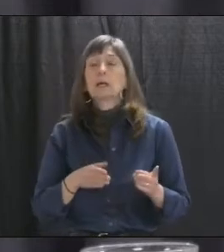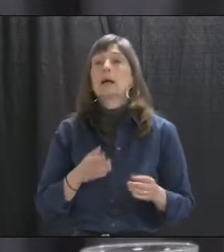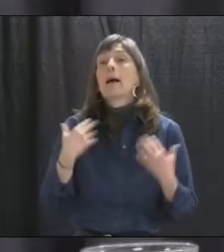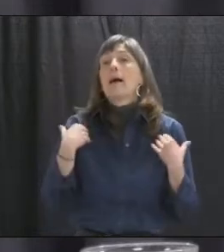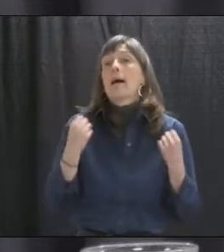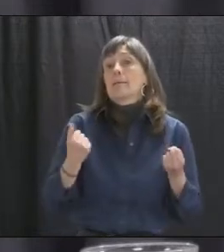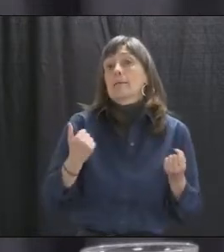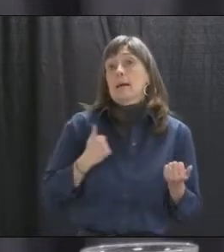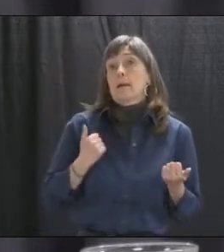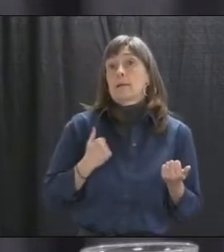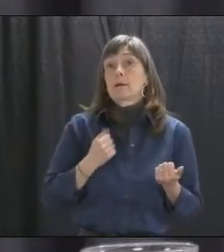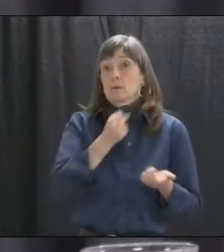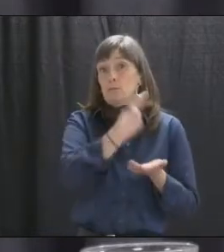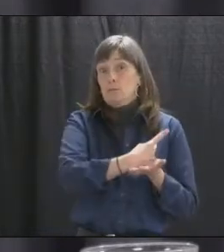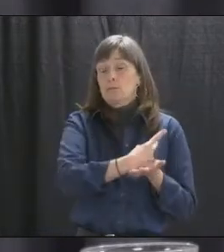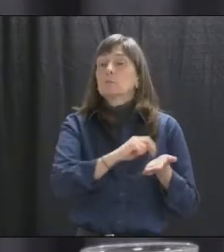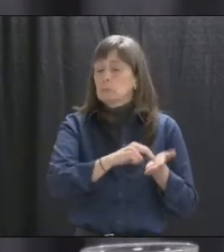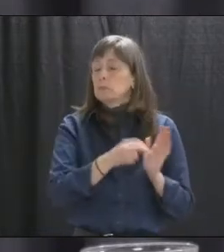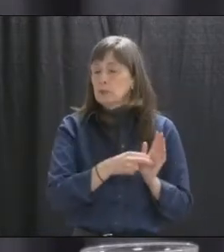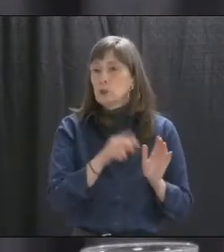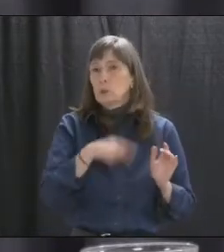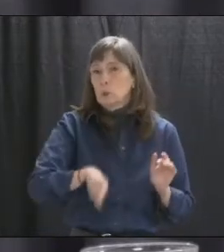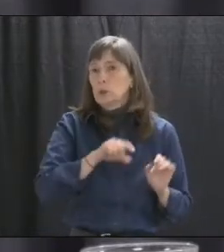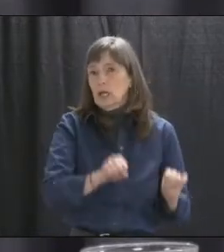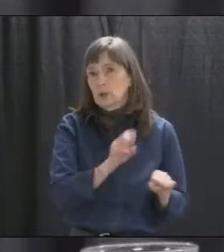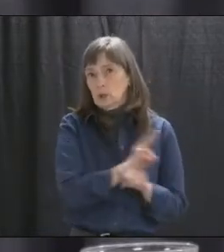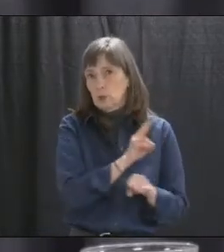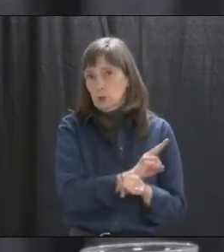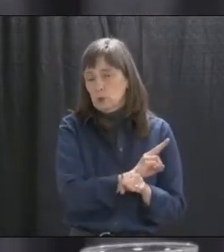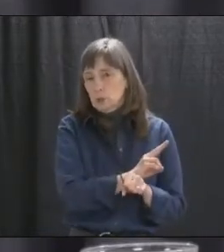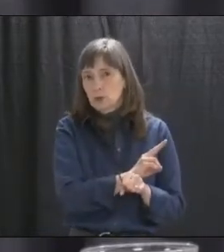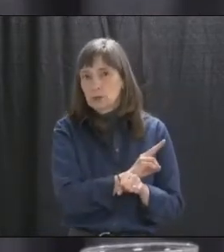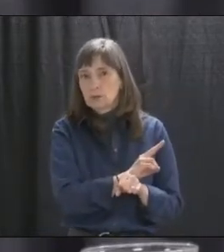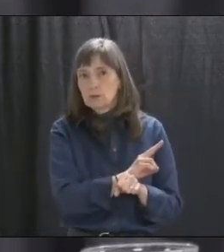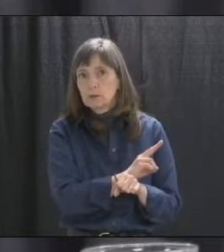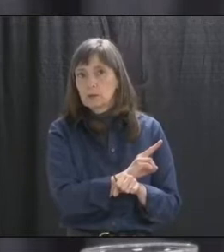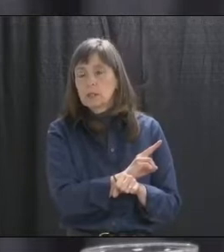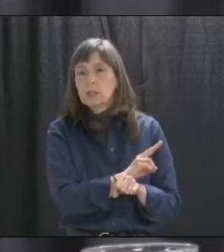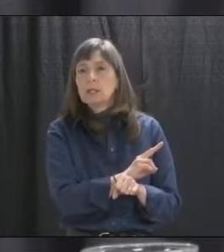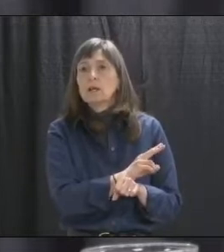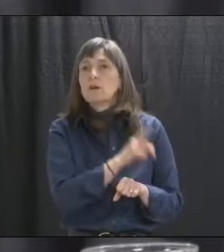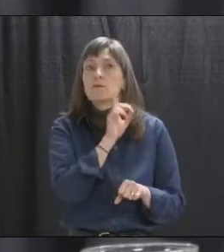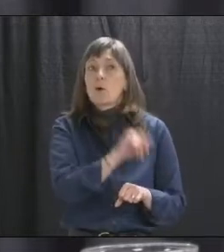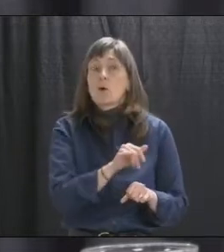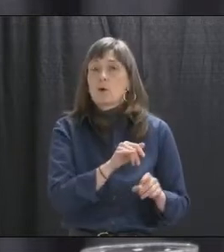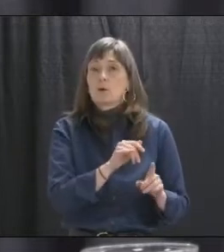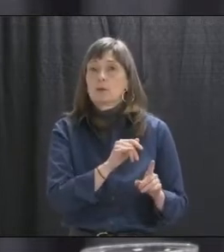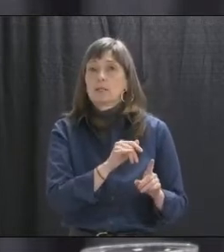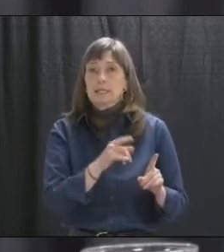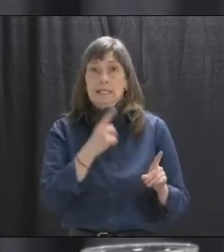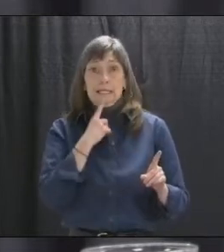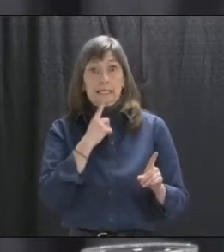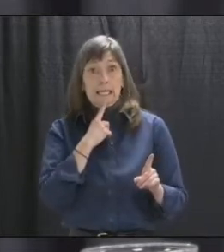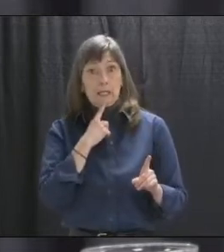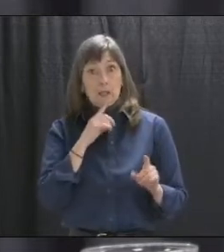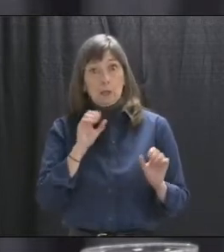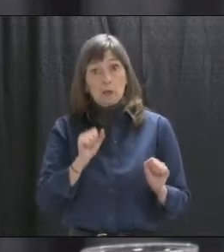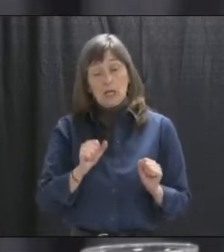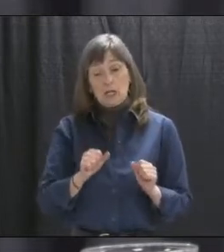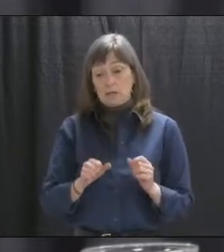approval means it's safe to use and reliable for the, maybe for the purposes for which it was designed. It doesn't say that it is an extra